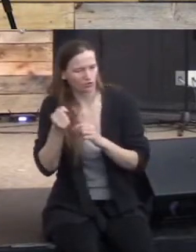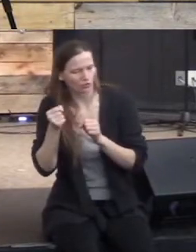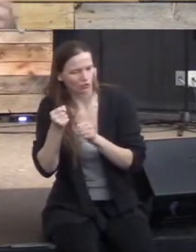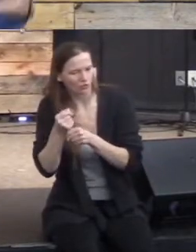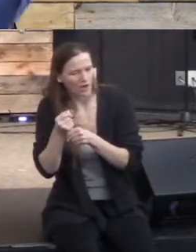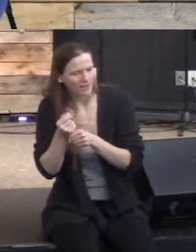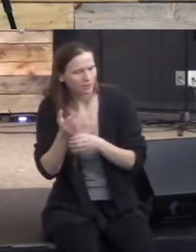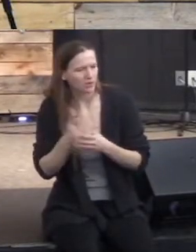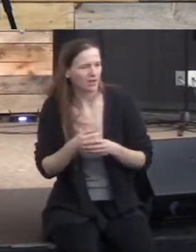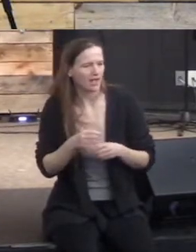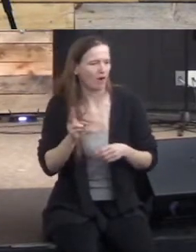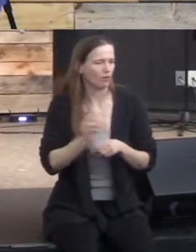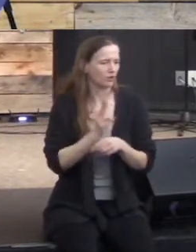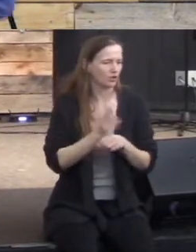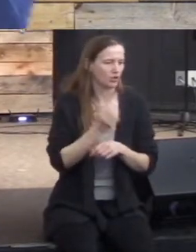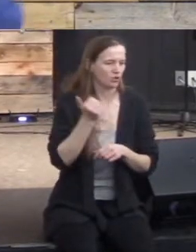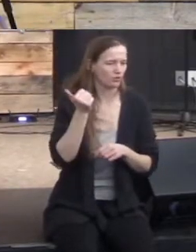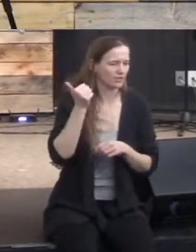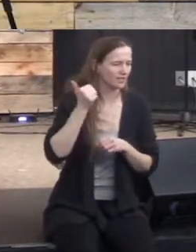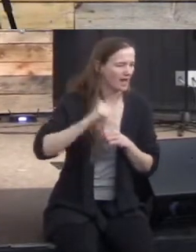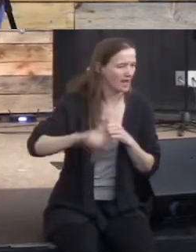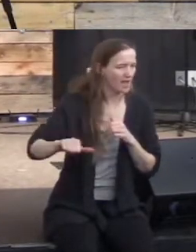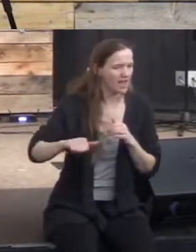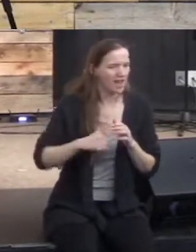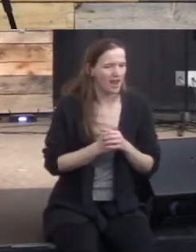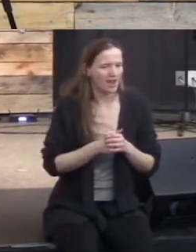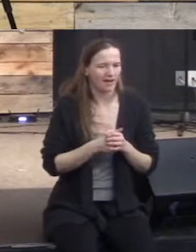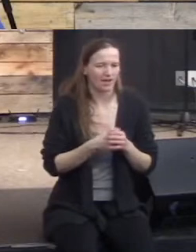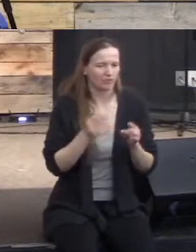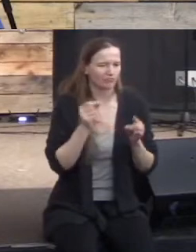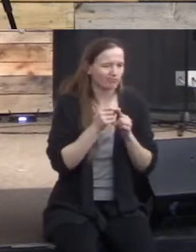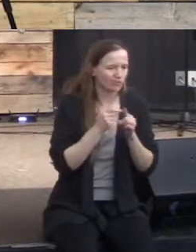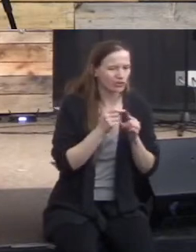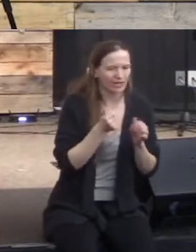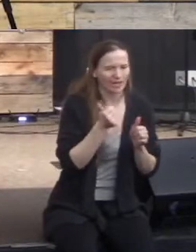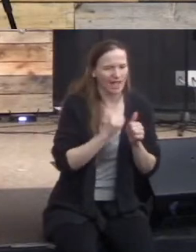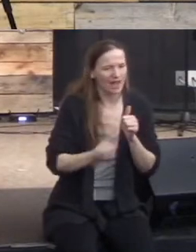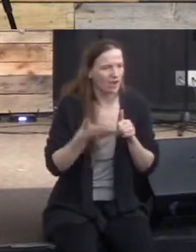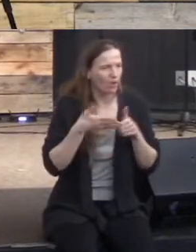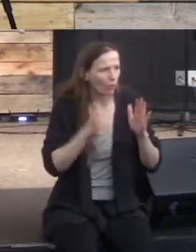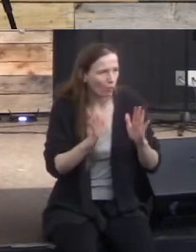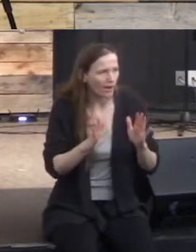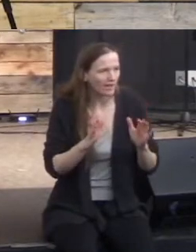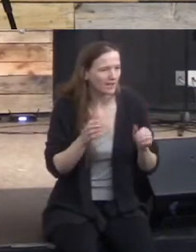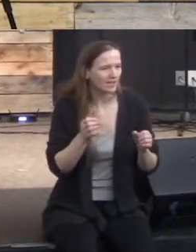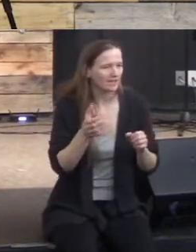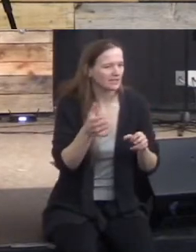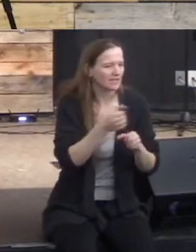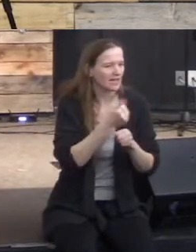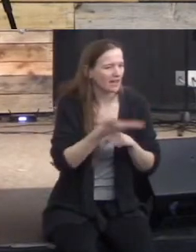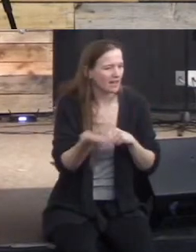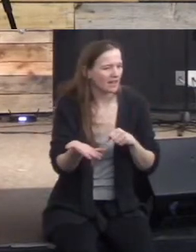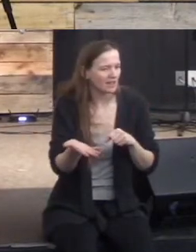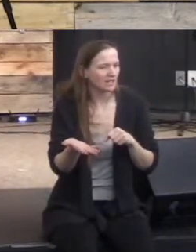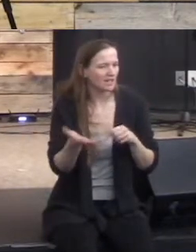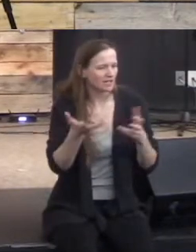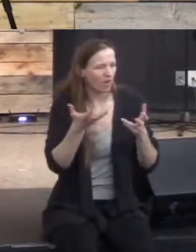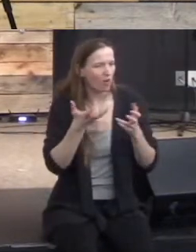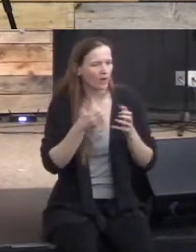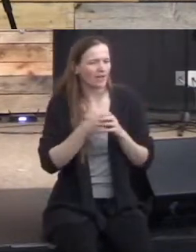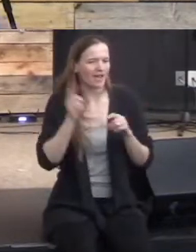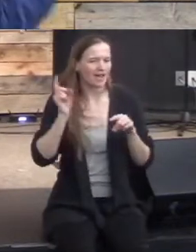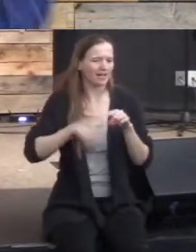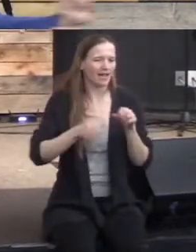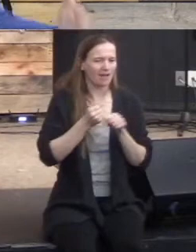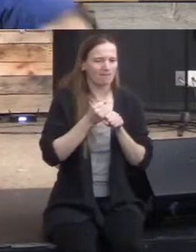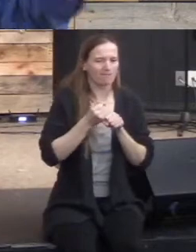any shortcut it takes. That's who I am. That's what you're dealing with here. This is why I can't let you go. I can't go into